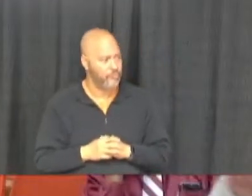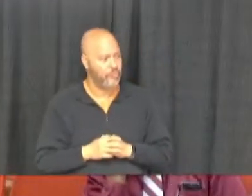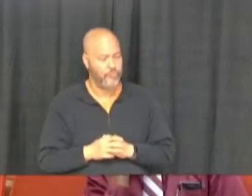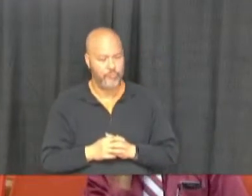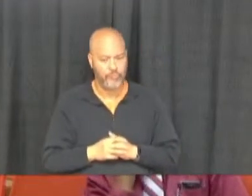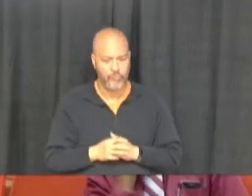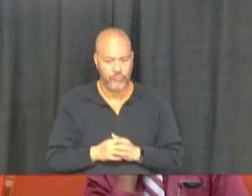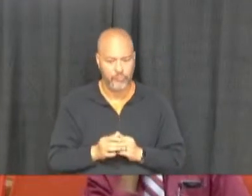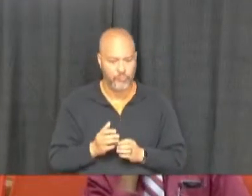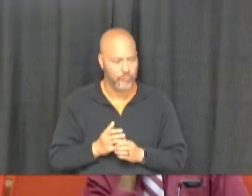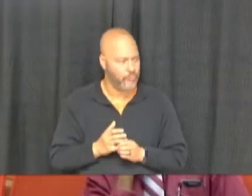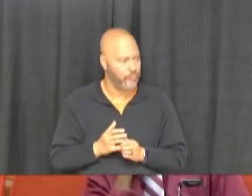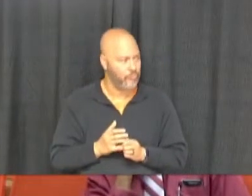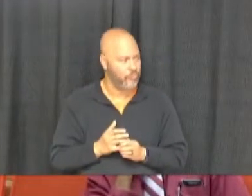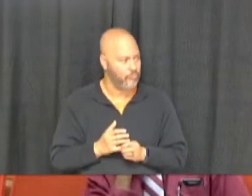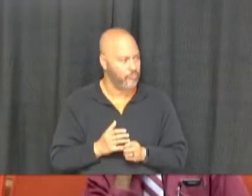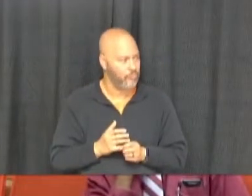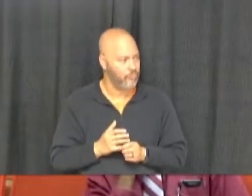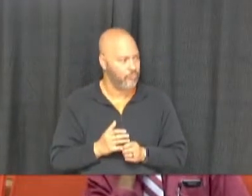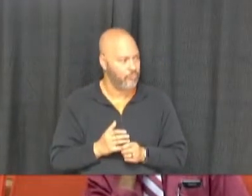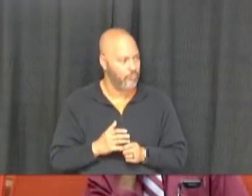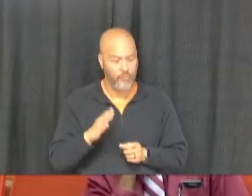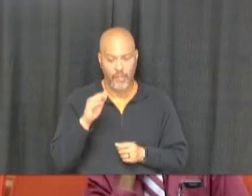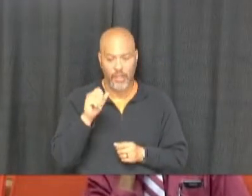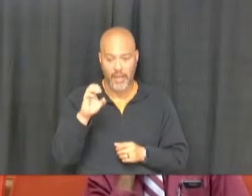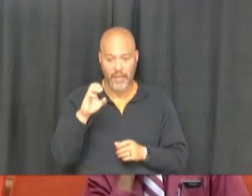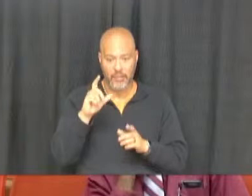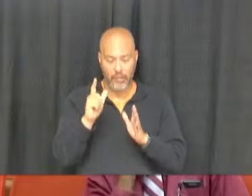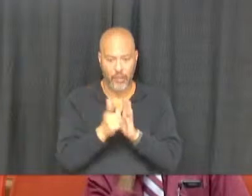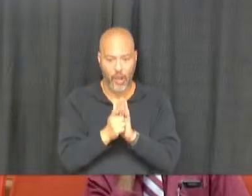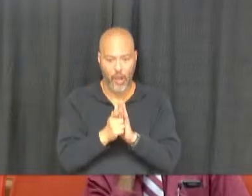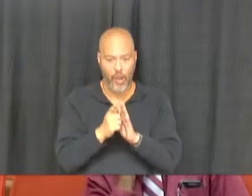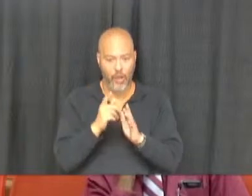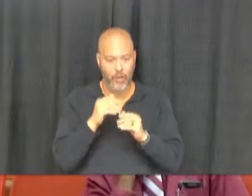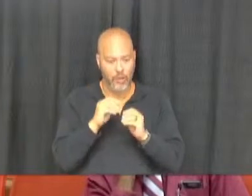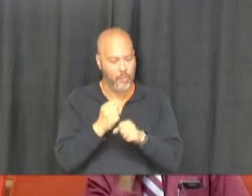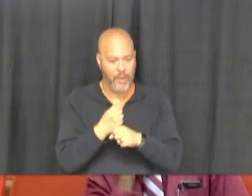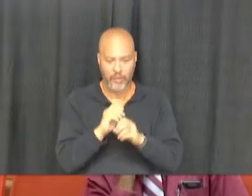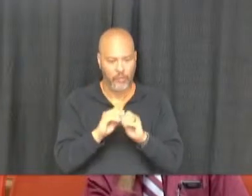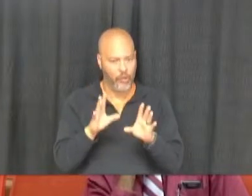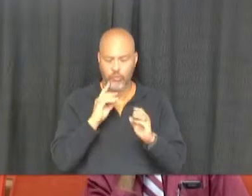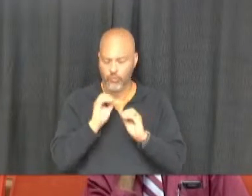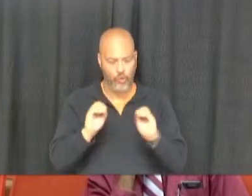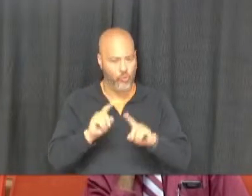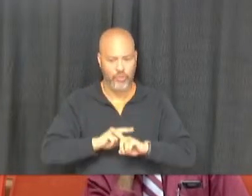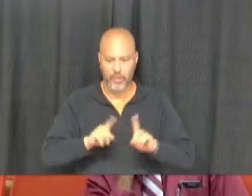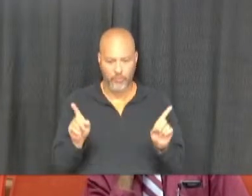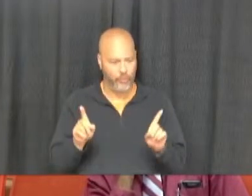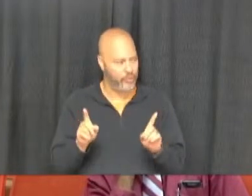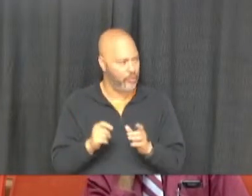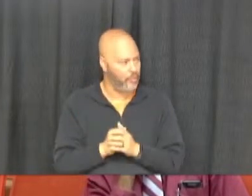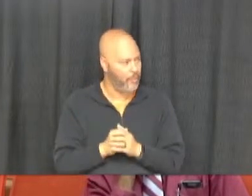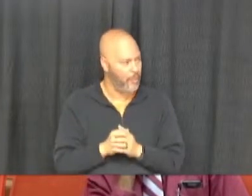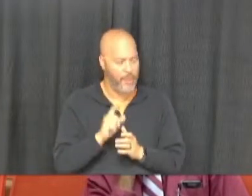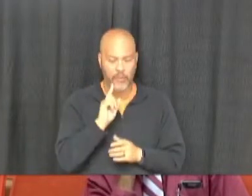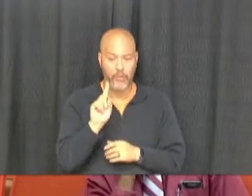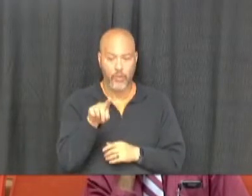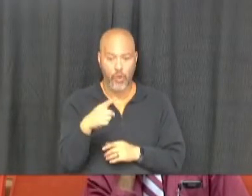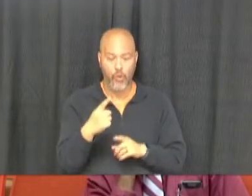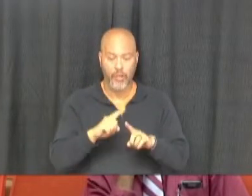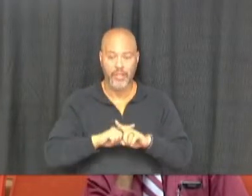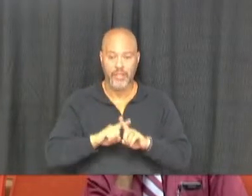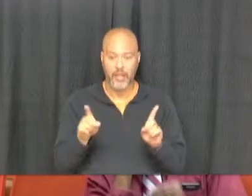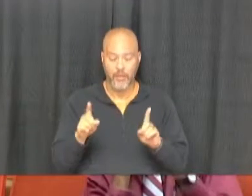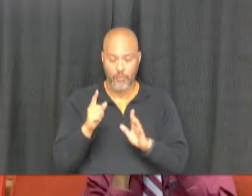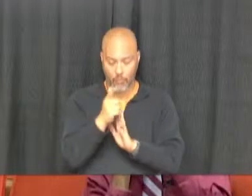Mr. Baker? This thing, the case law I sent you today makes it absolutely clear there is no difference. The only difference